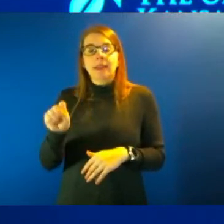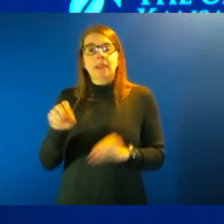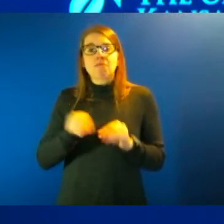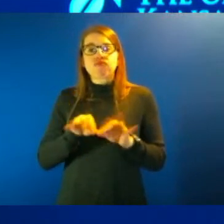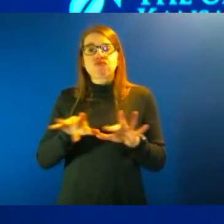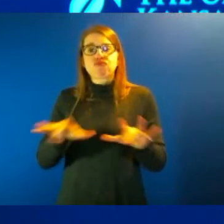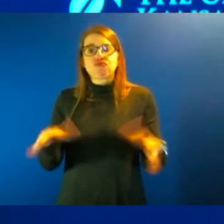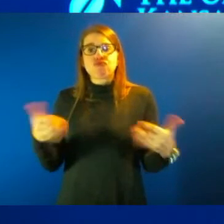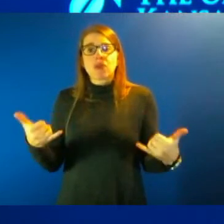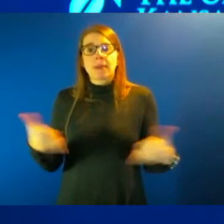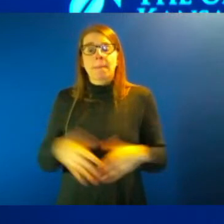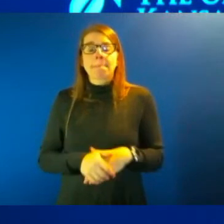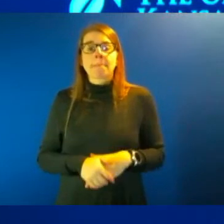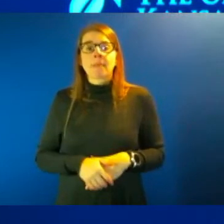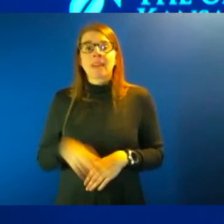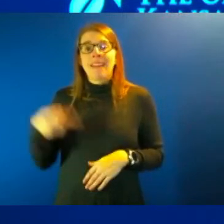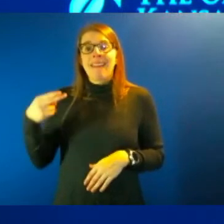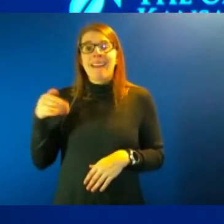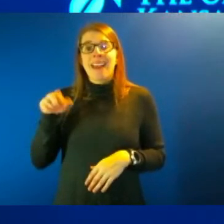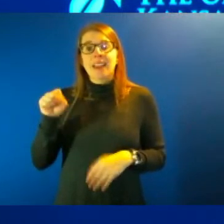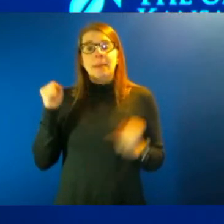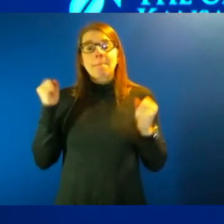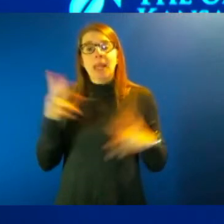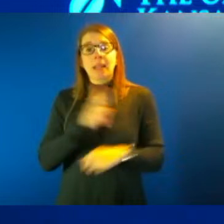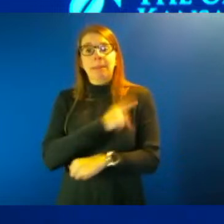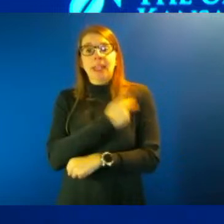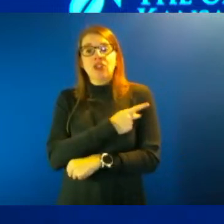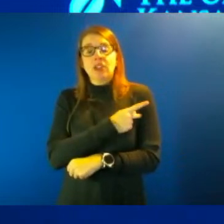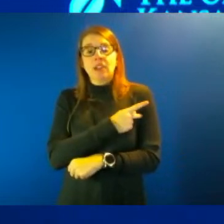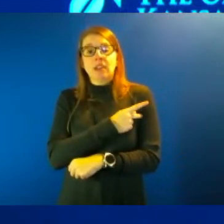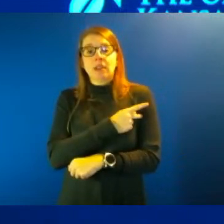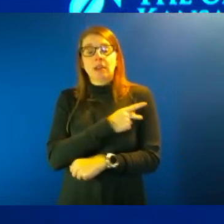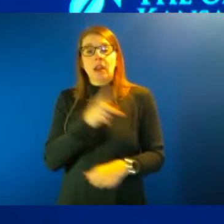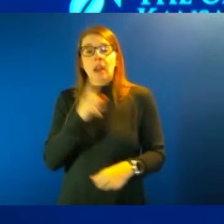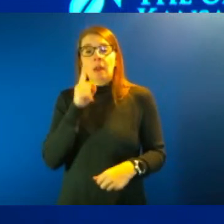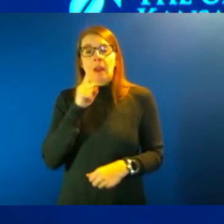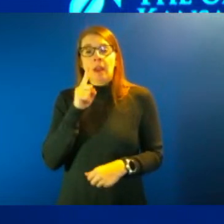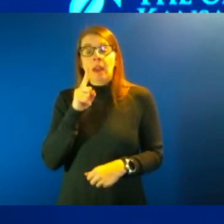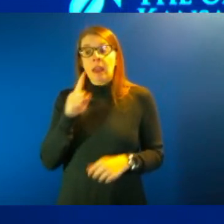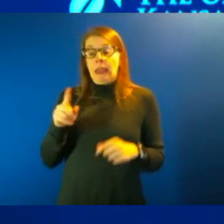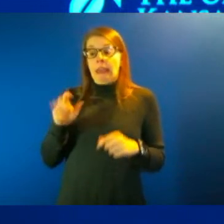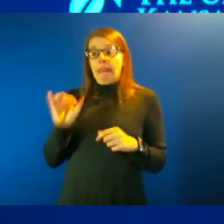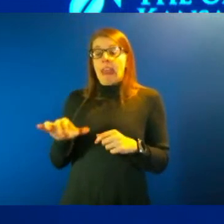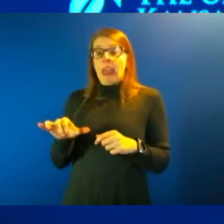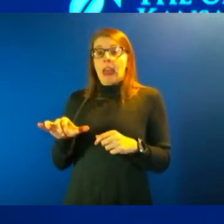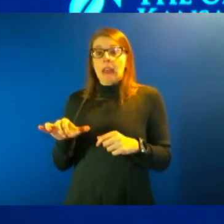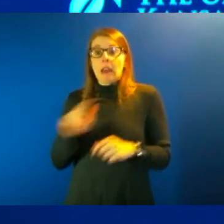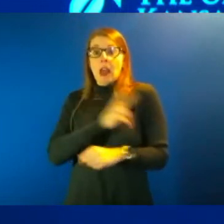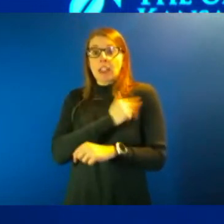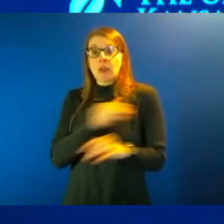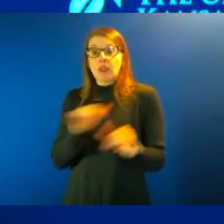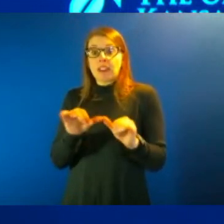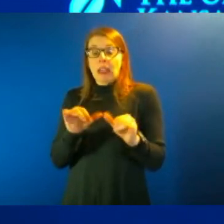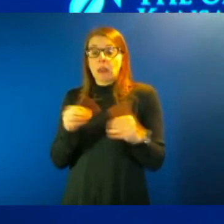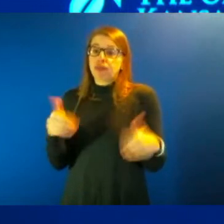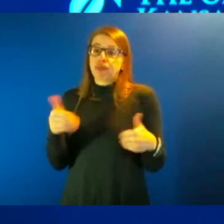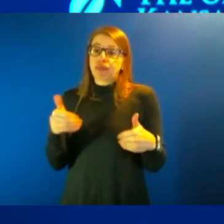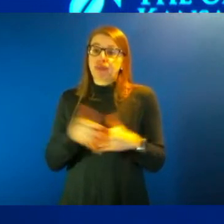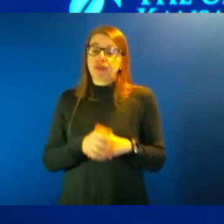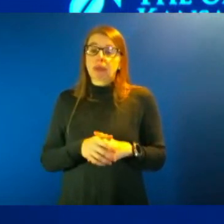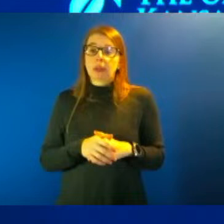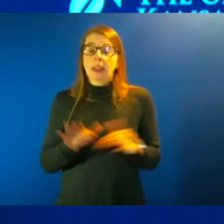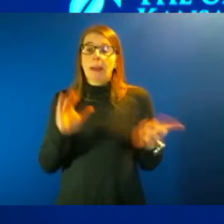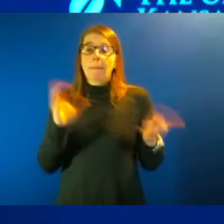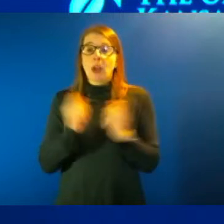And, Hayes has a lot of patients relative to, if you think about the size of the hospital versus KU and the size of the population area that